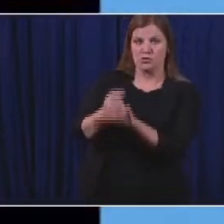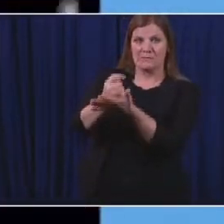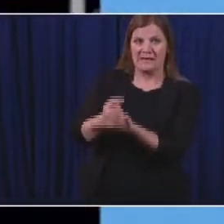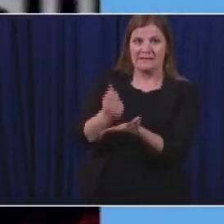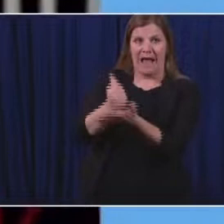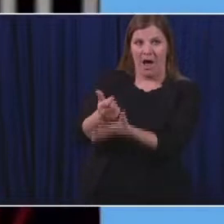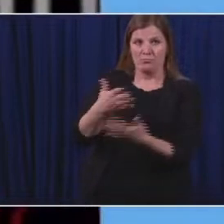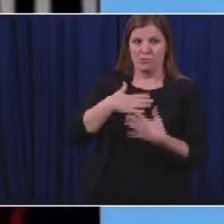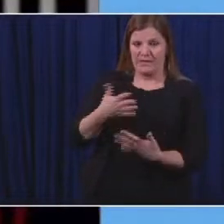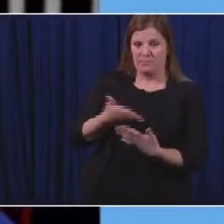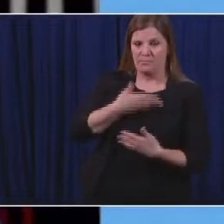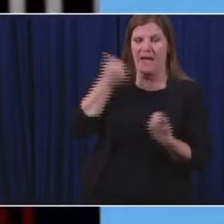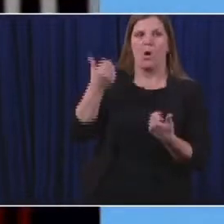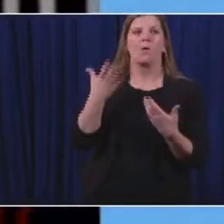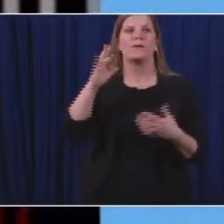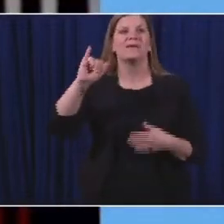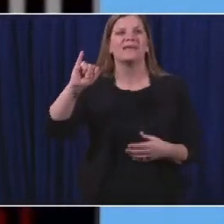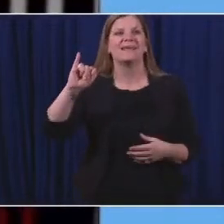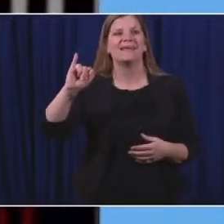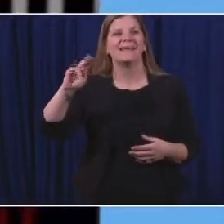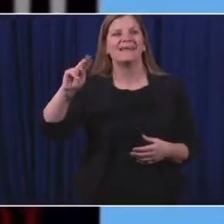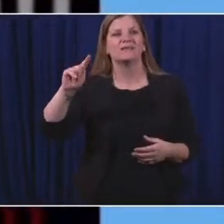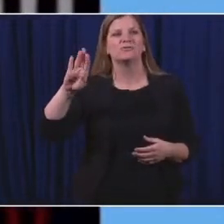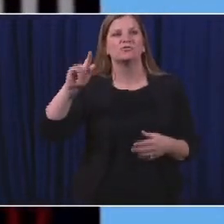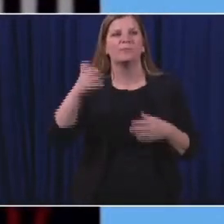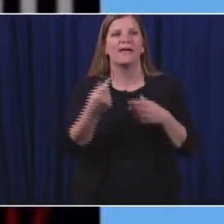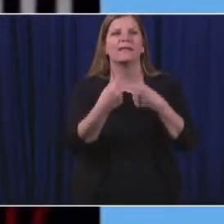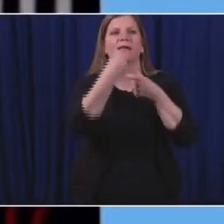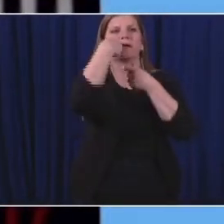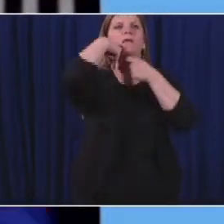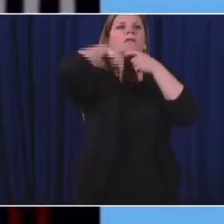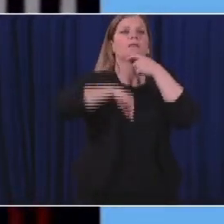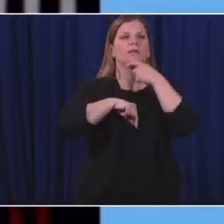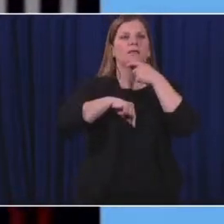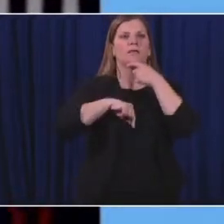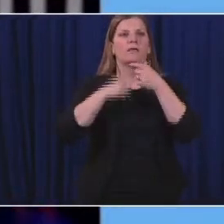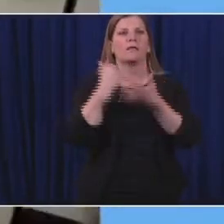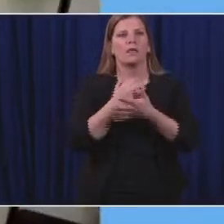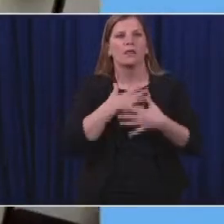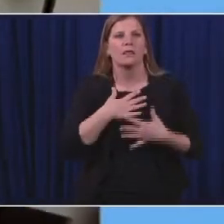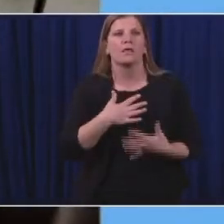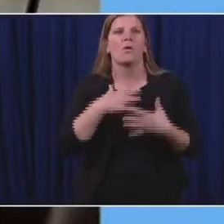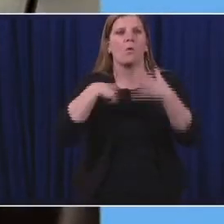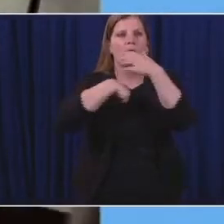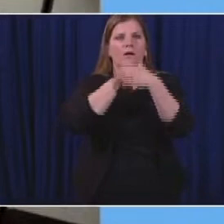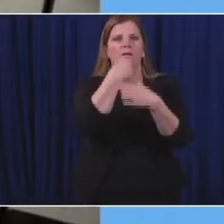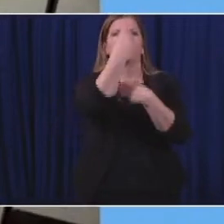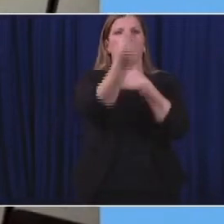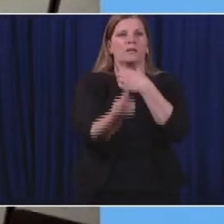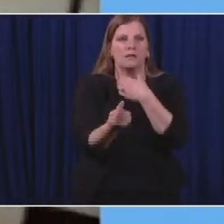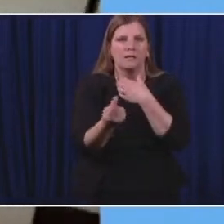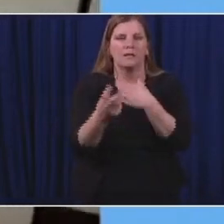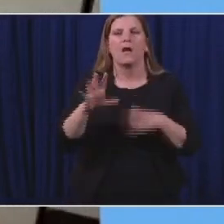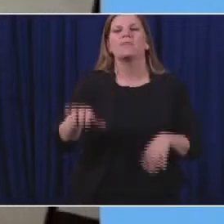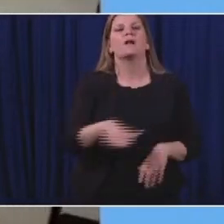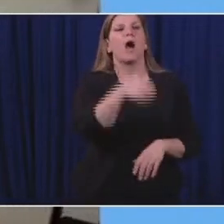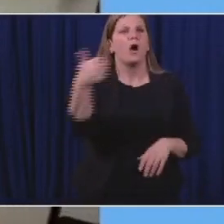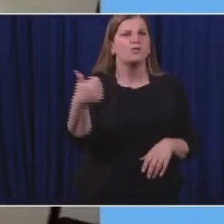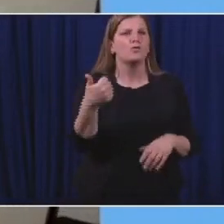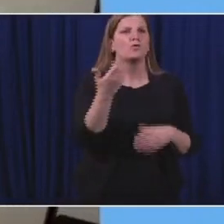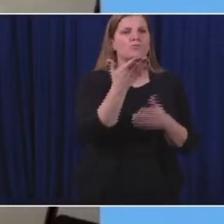patients, to extubate patients, and to continue doing pulmonary toilet therapies to help keep the lungs